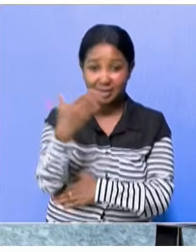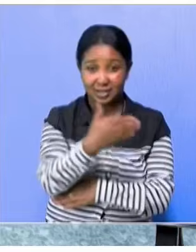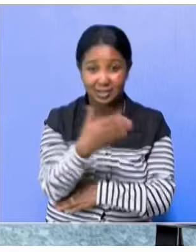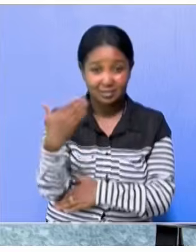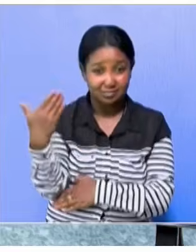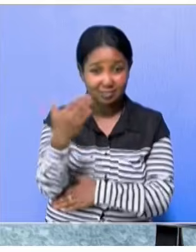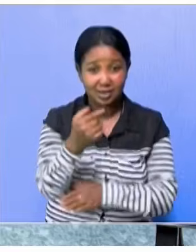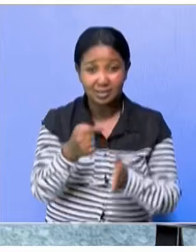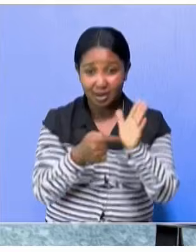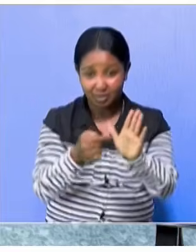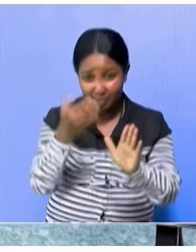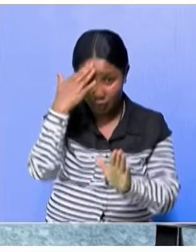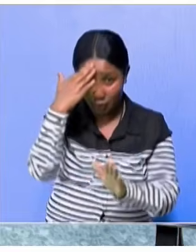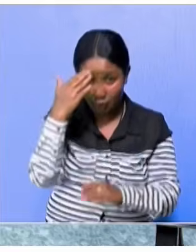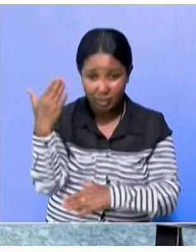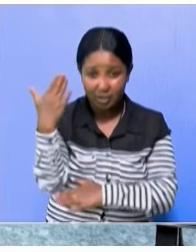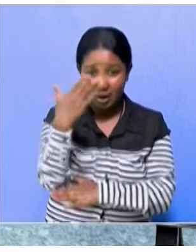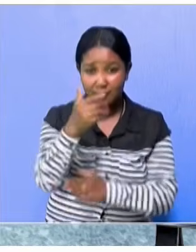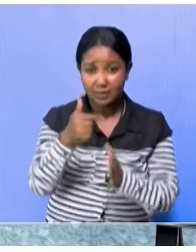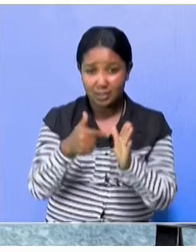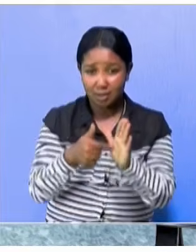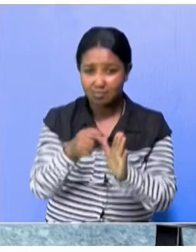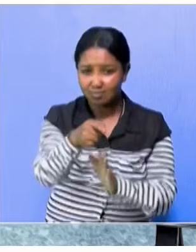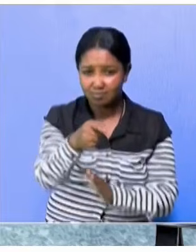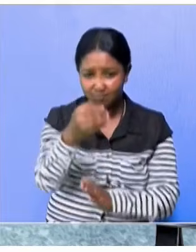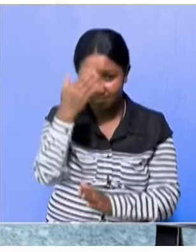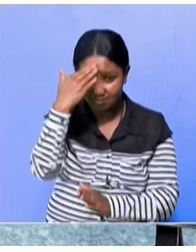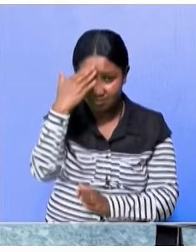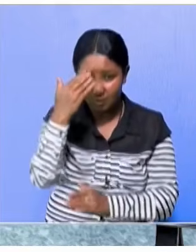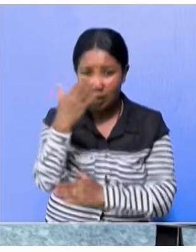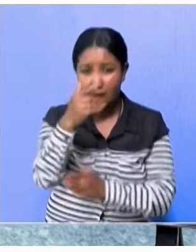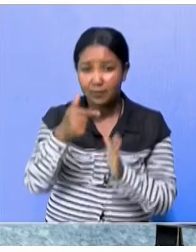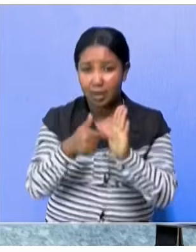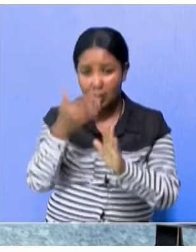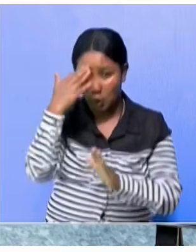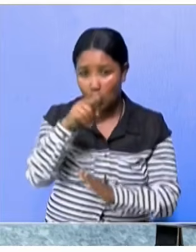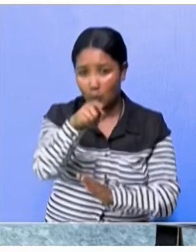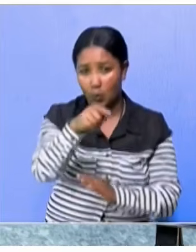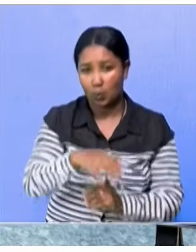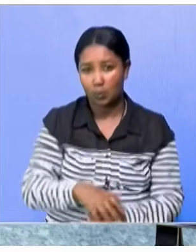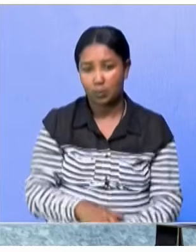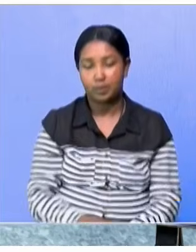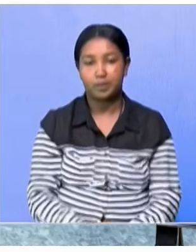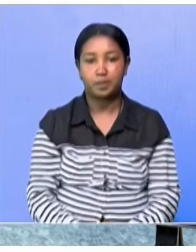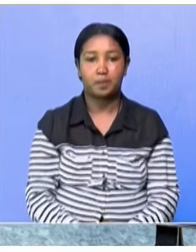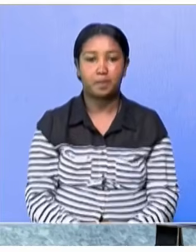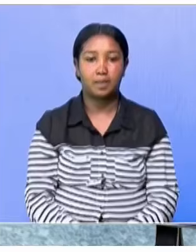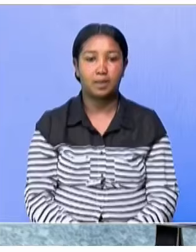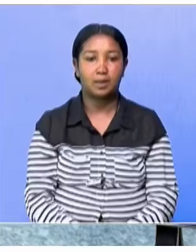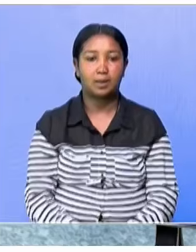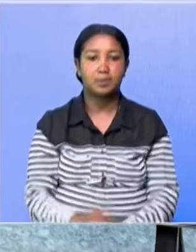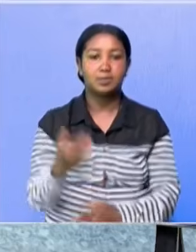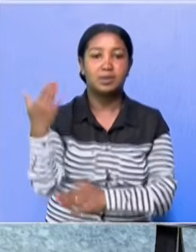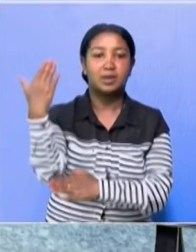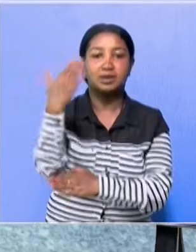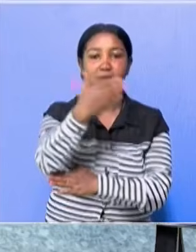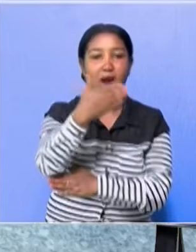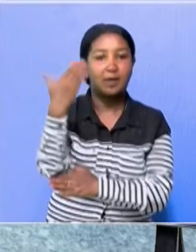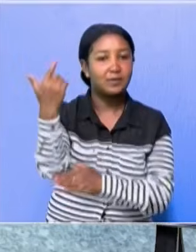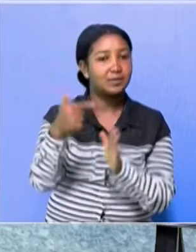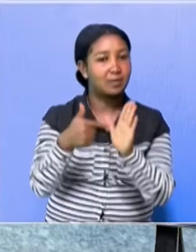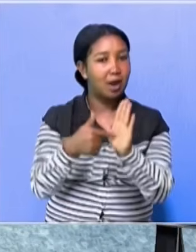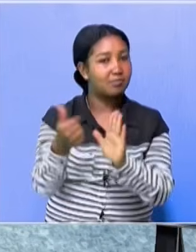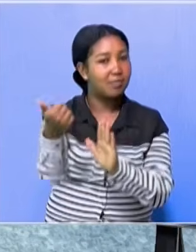know? Traffic sign. What do you mean by that traffic sign? Yeah. Traffic sign, it is